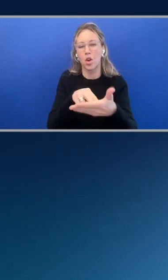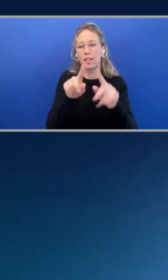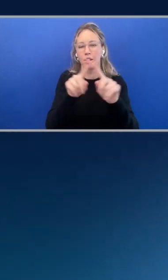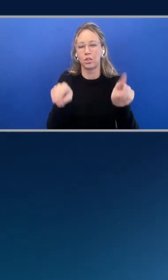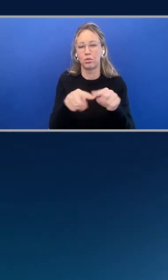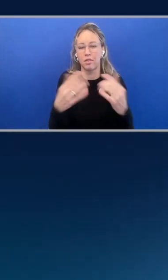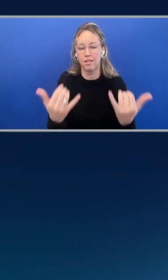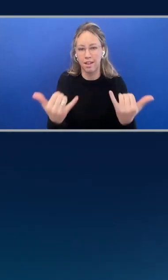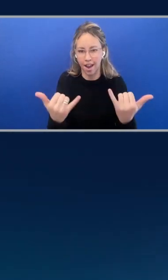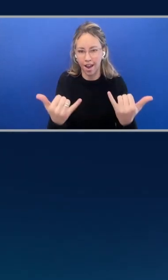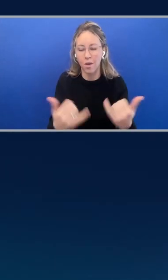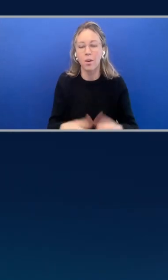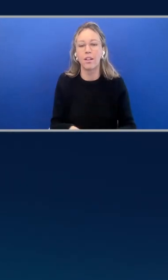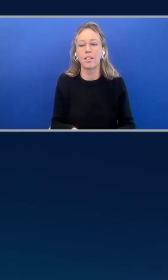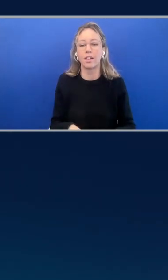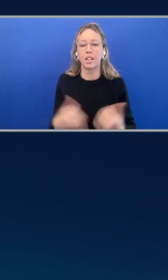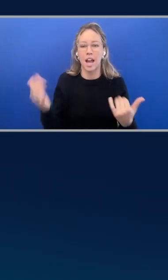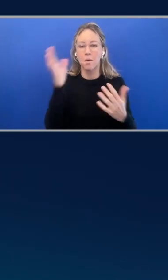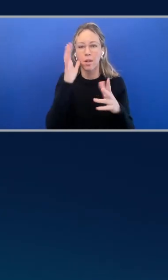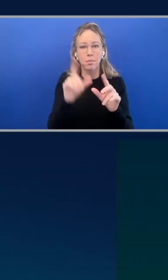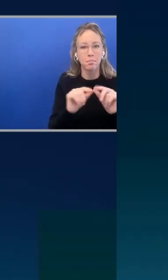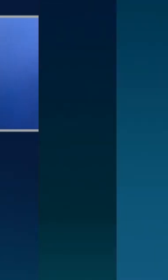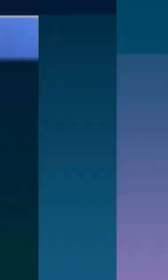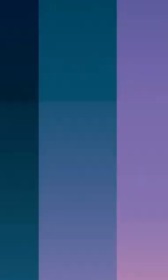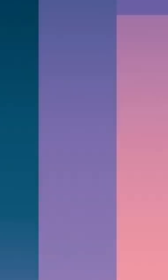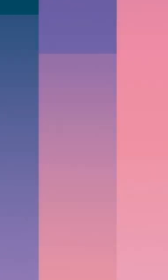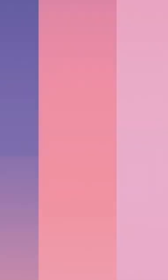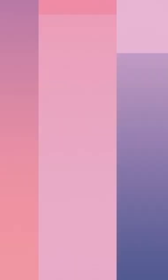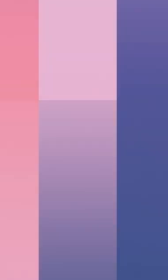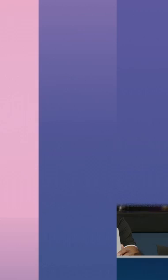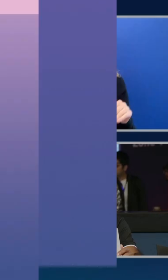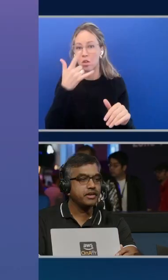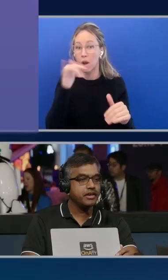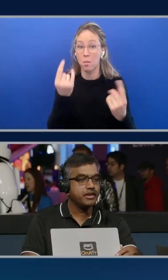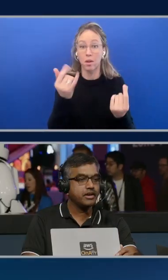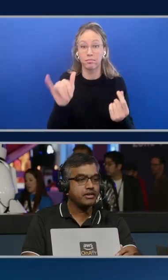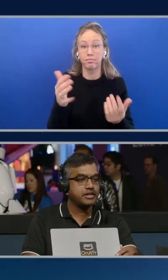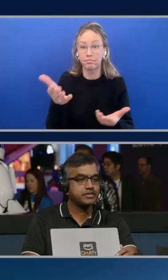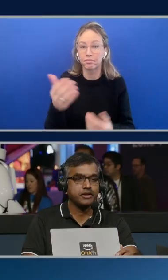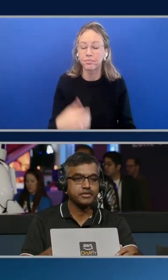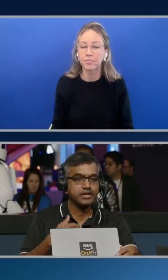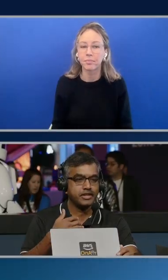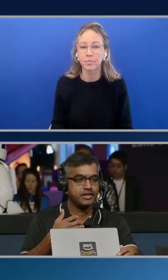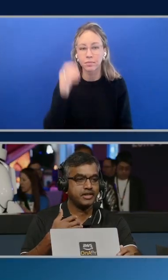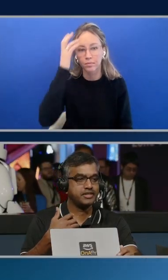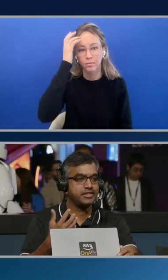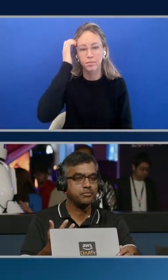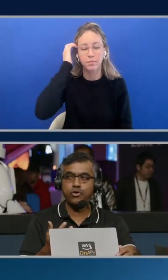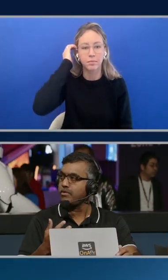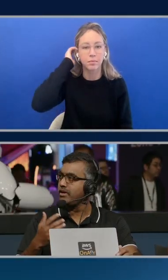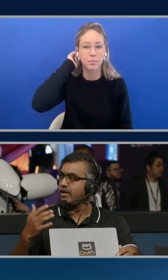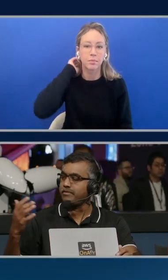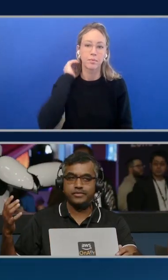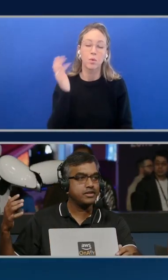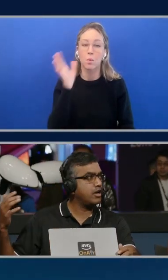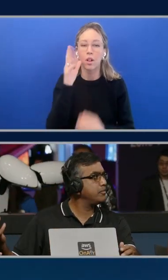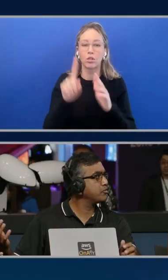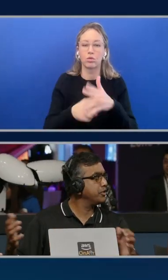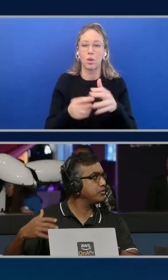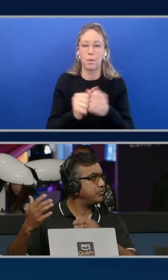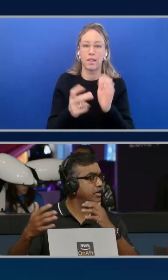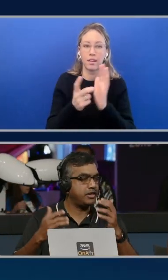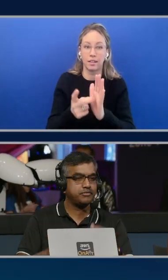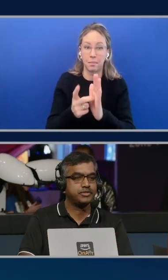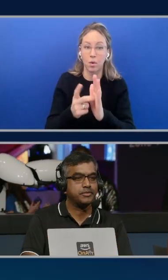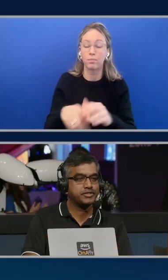and let's actually have a look at this thing in action. Yeah, let's start with the demo. Okay. Rob is